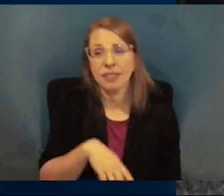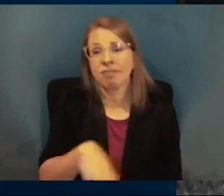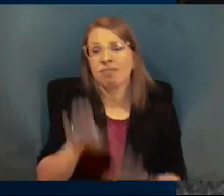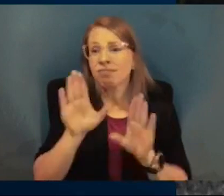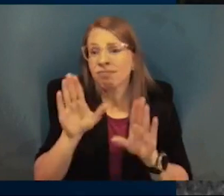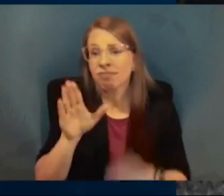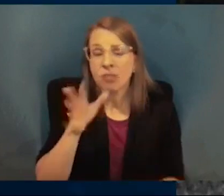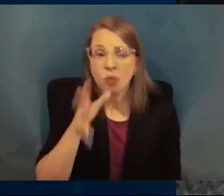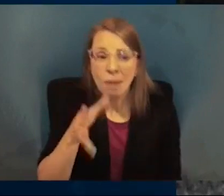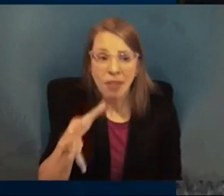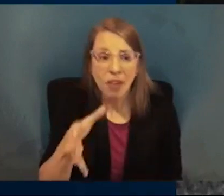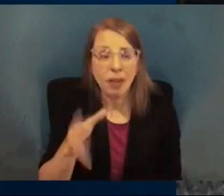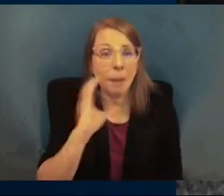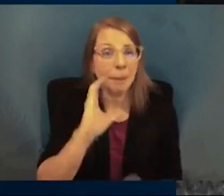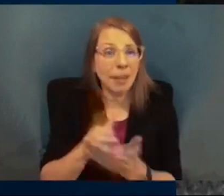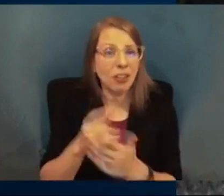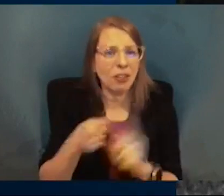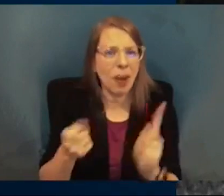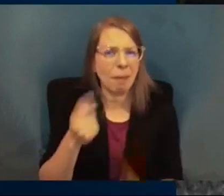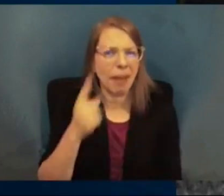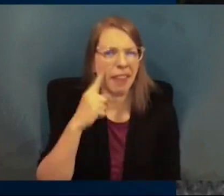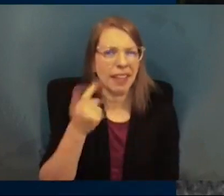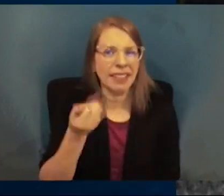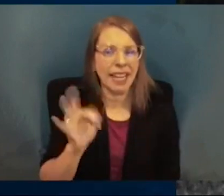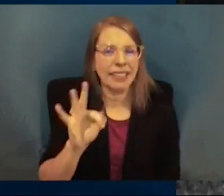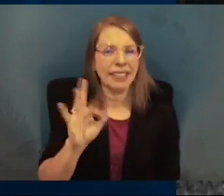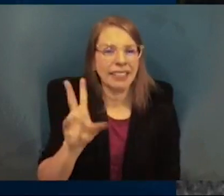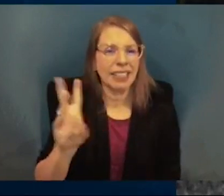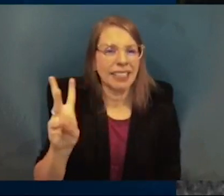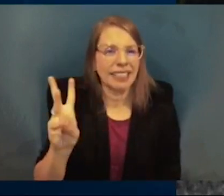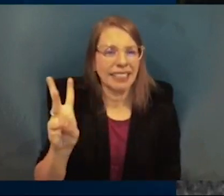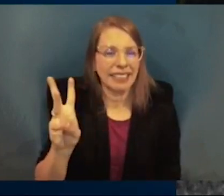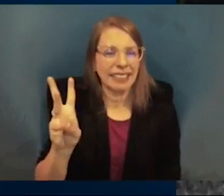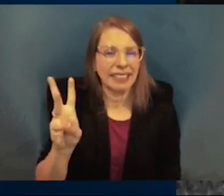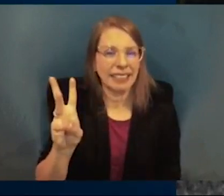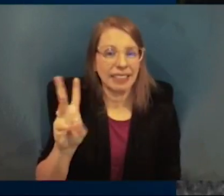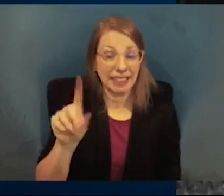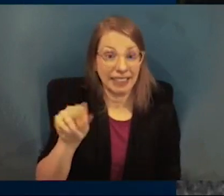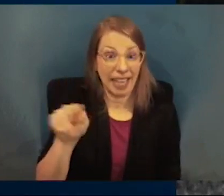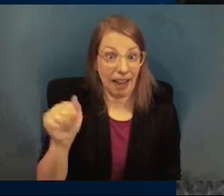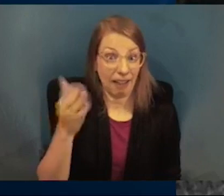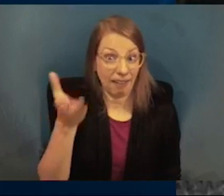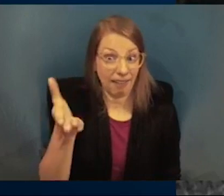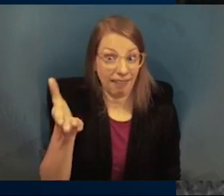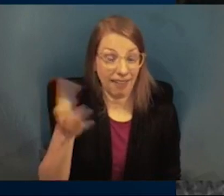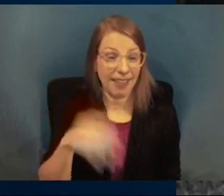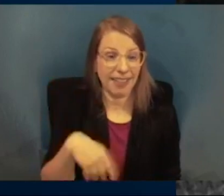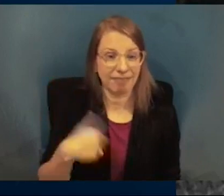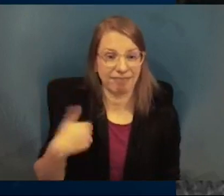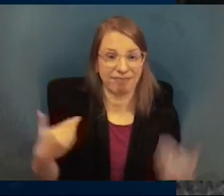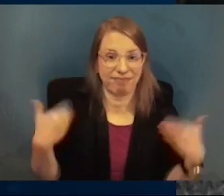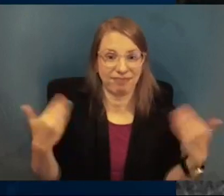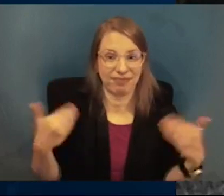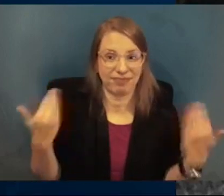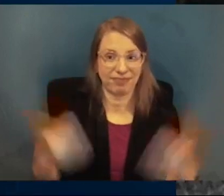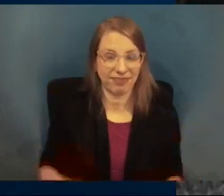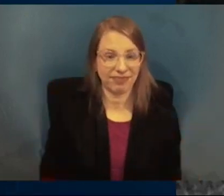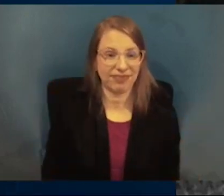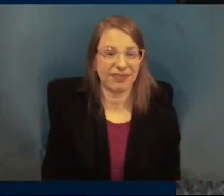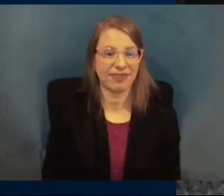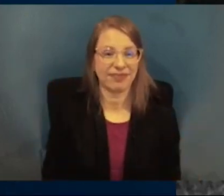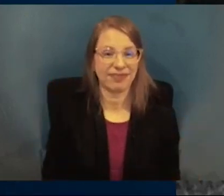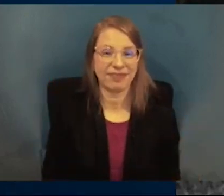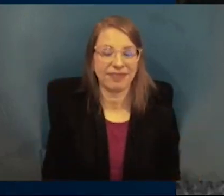picture there from, I think, 1976. Is that baby Dana? Yeah. So I was young at that point, but you